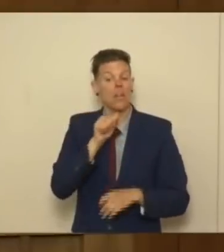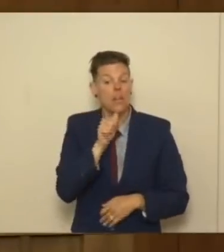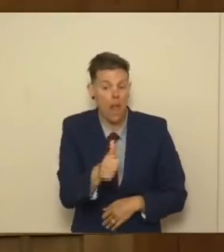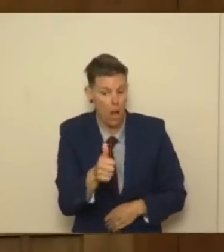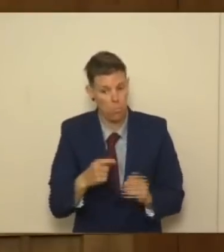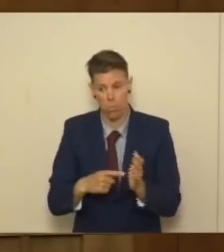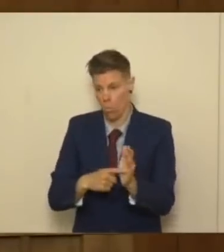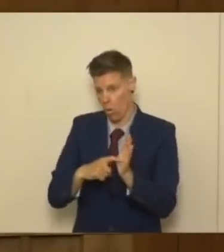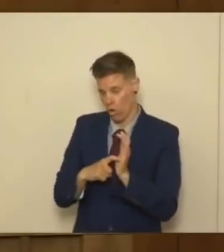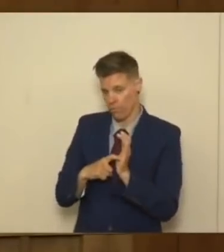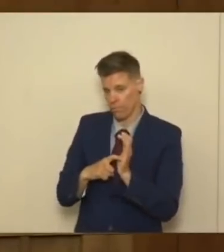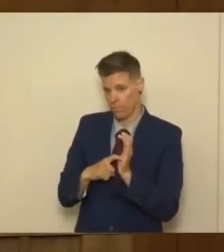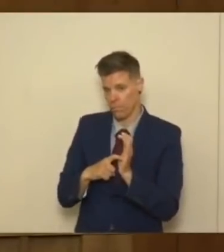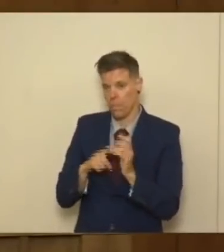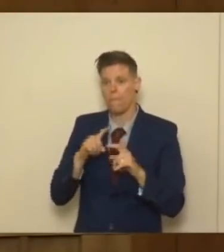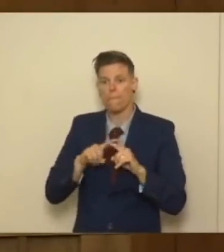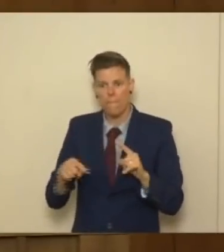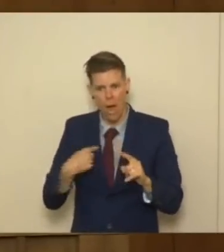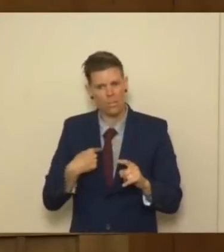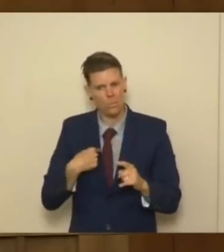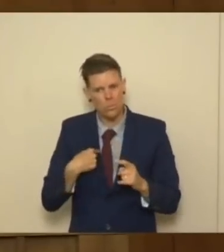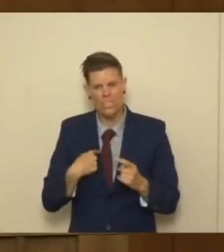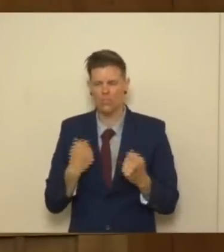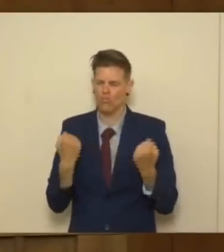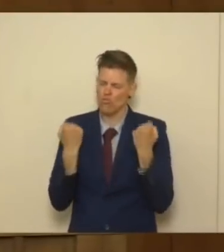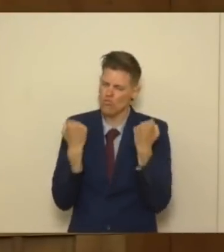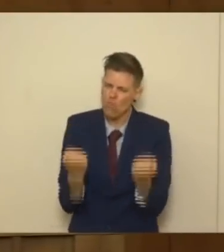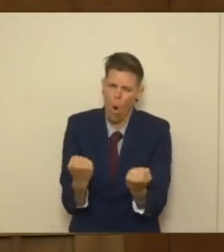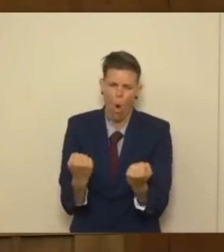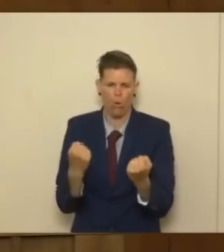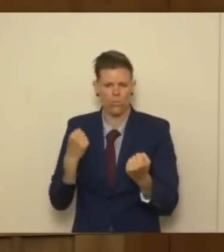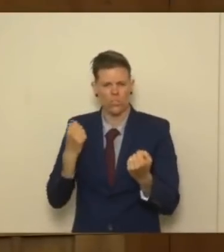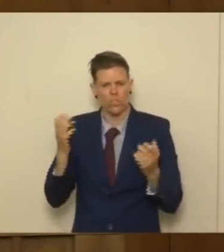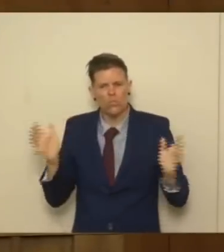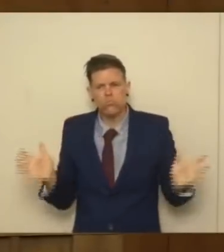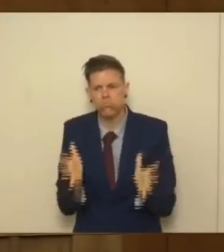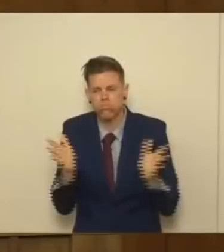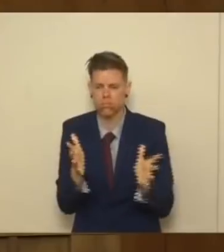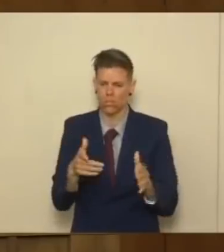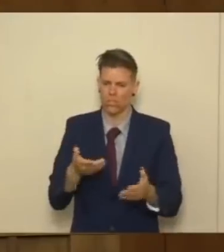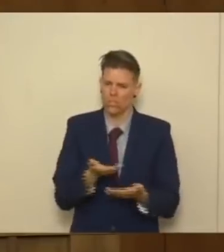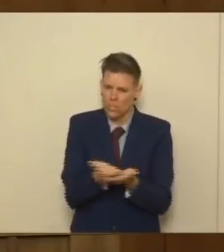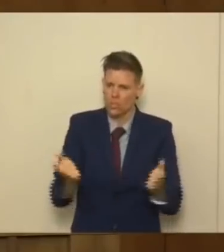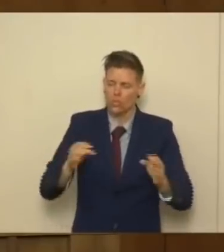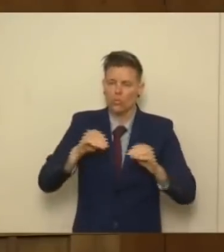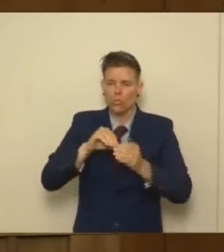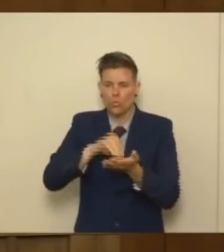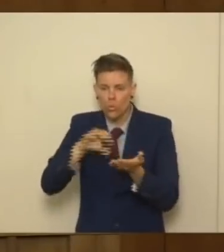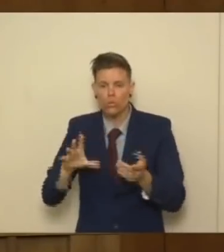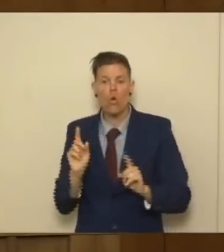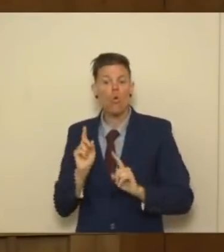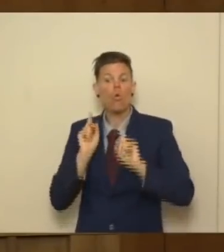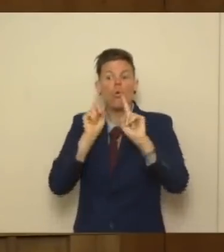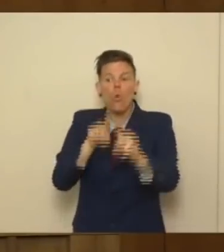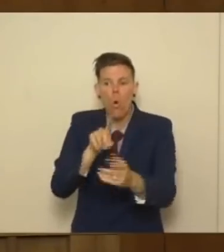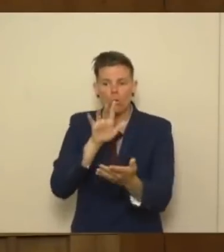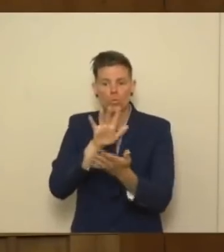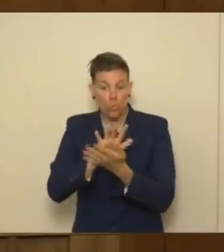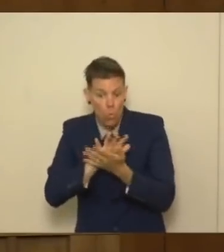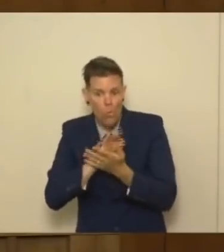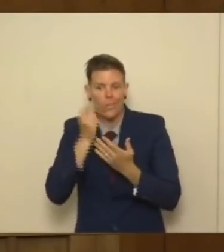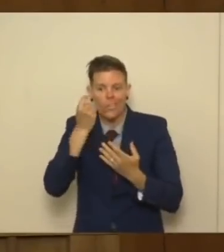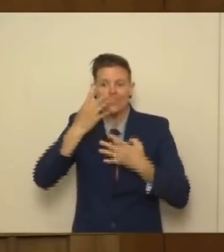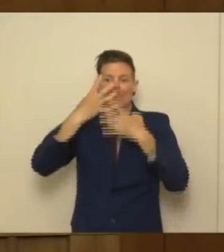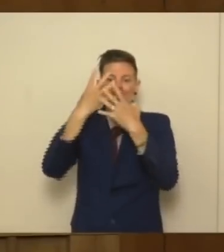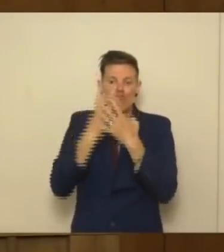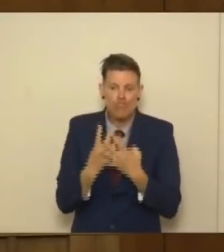strongly recommending that they screen students when students enter the schools. So the difference there would be testing for the virus